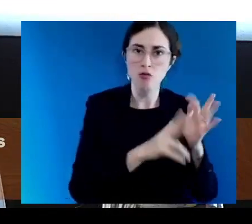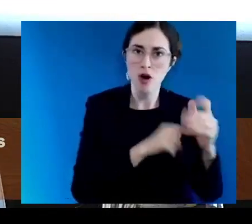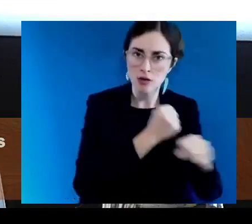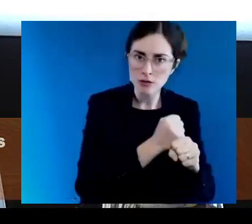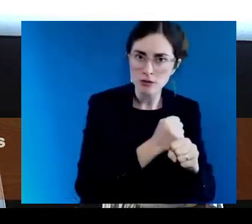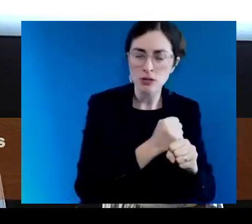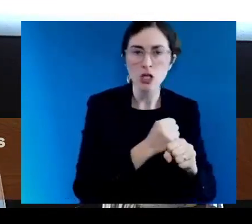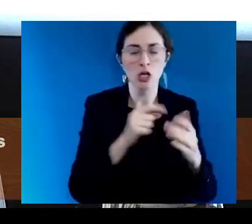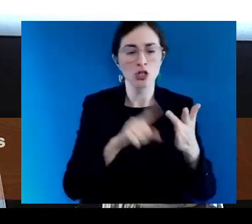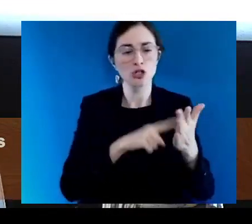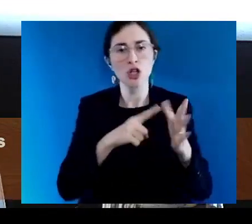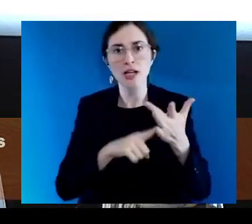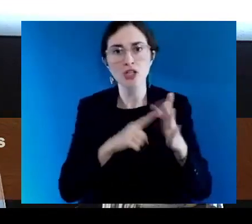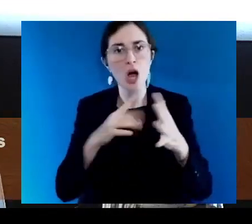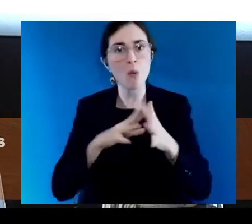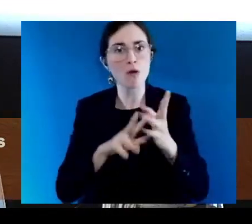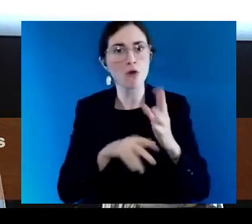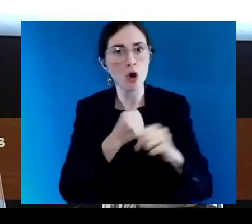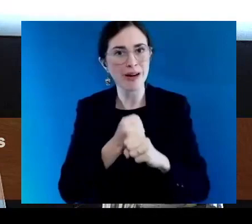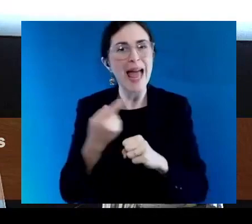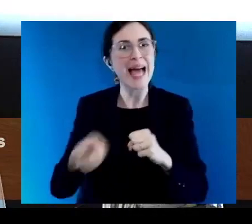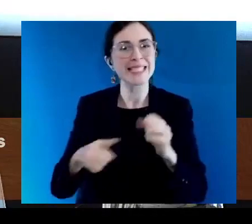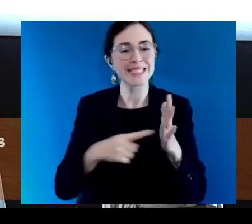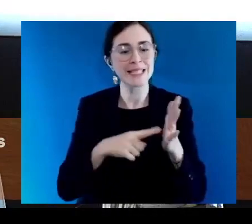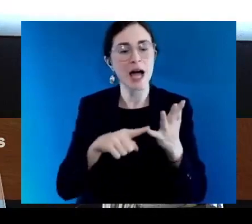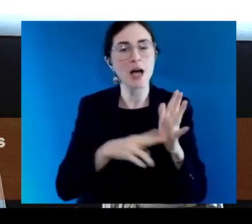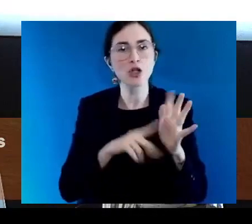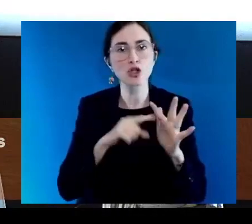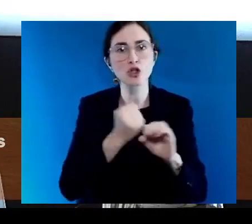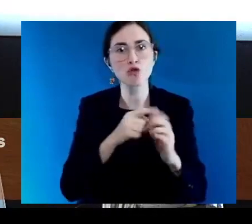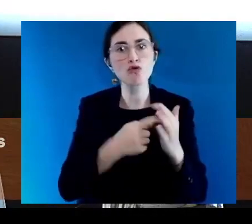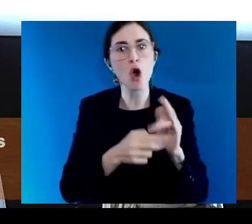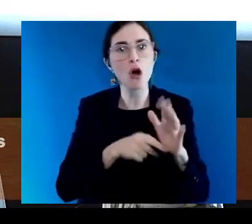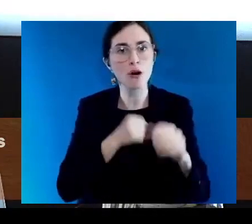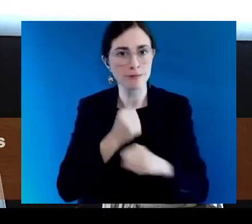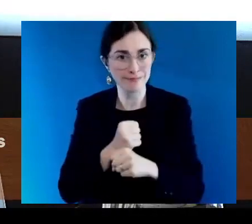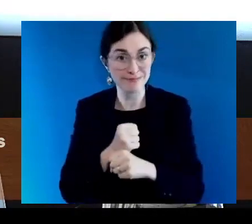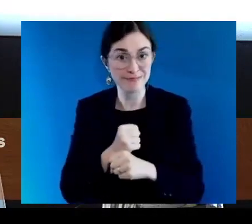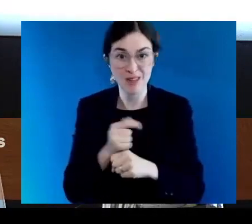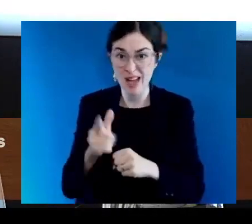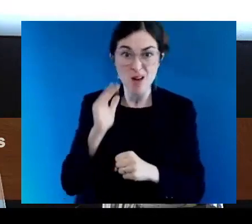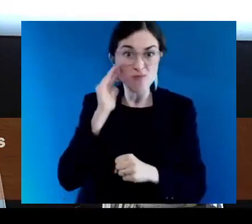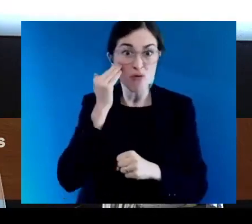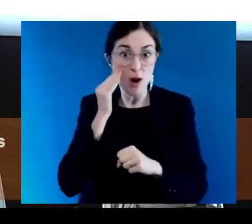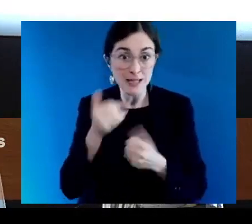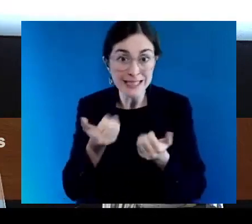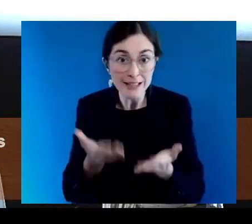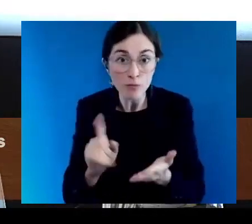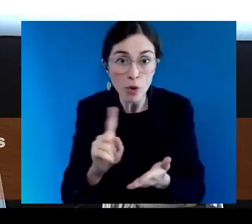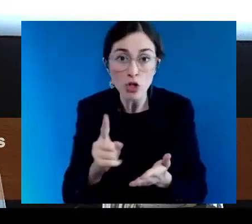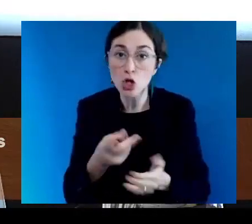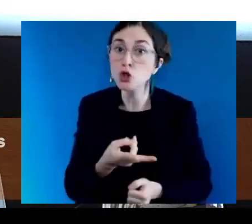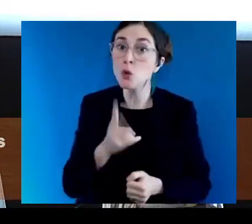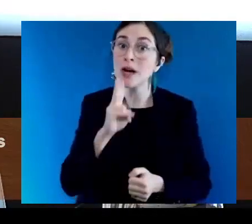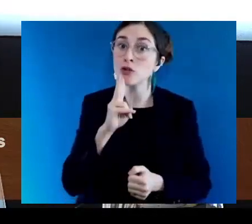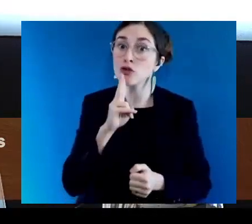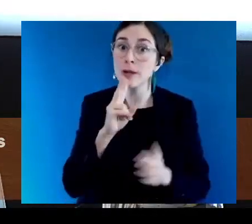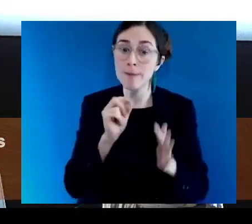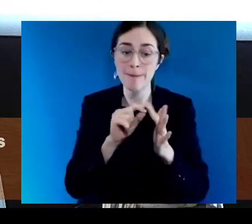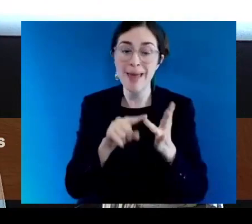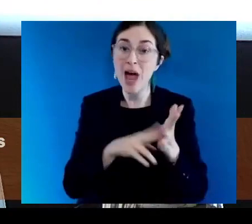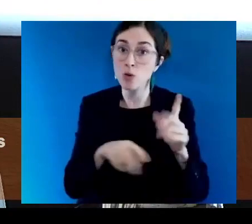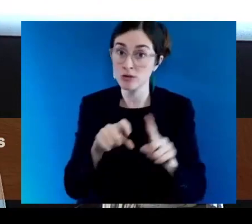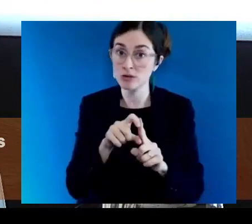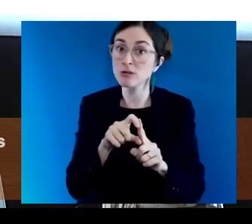and Tangerang countries. In fact, rewards were offered in the order of £200 and that